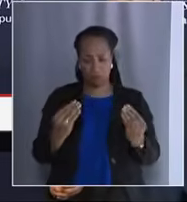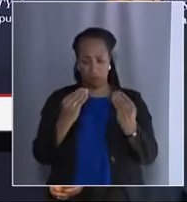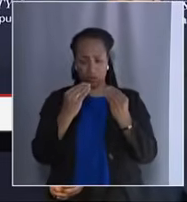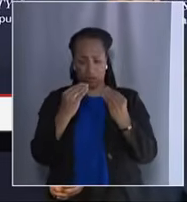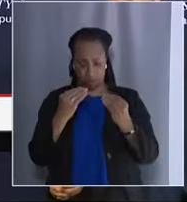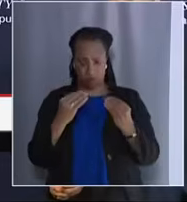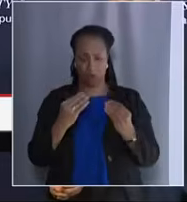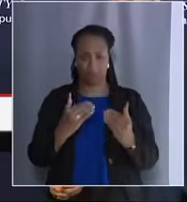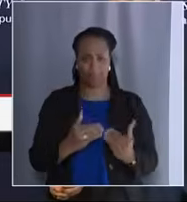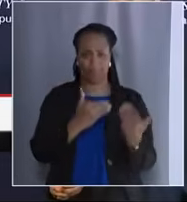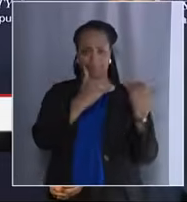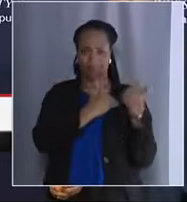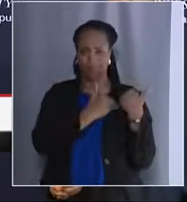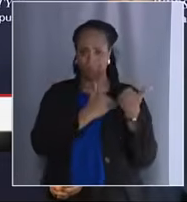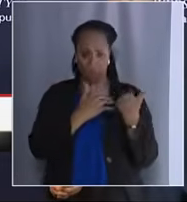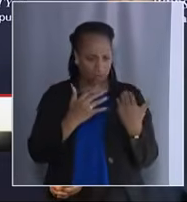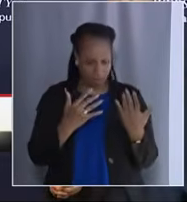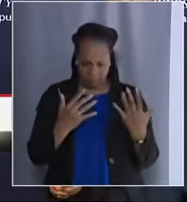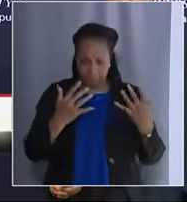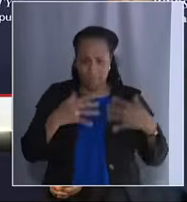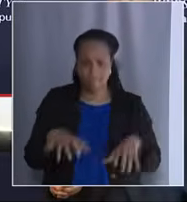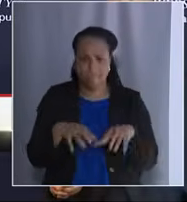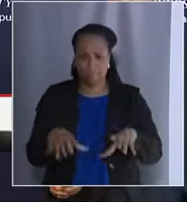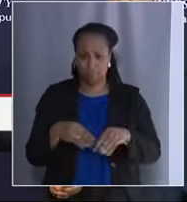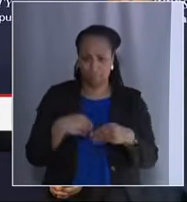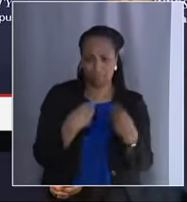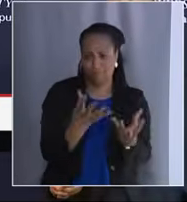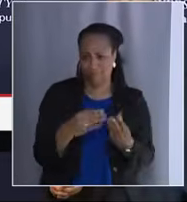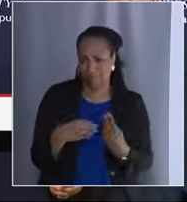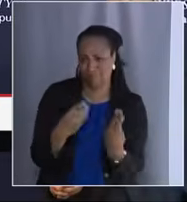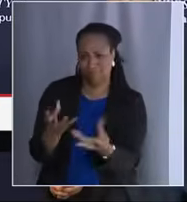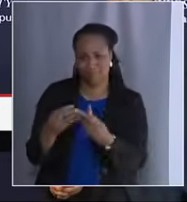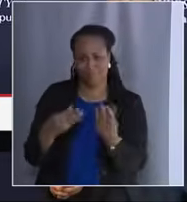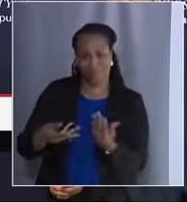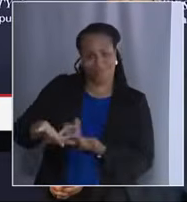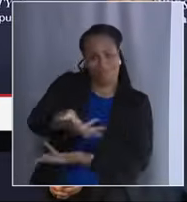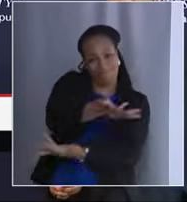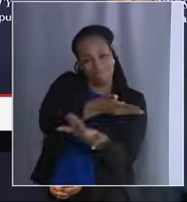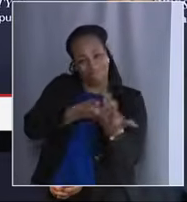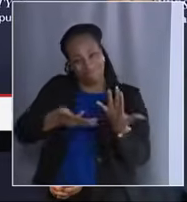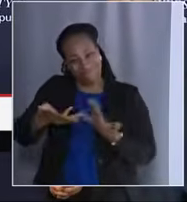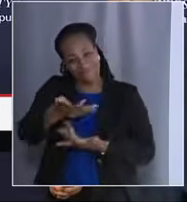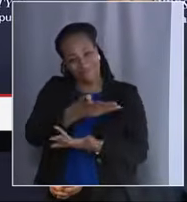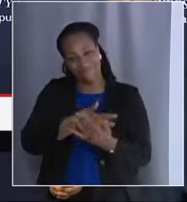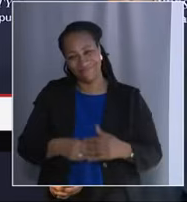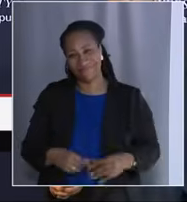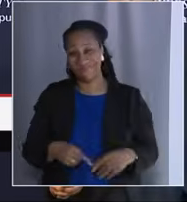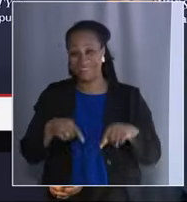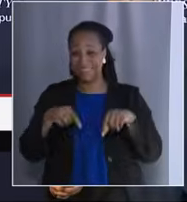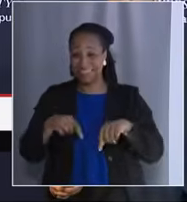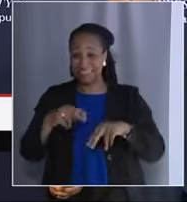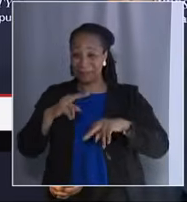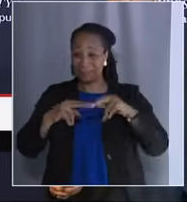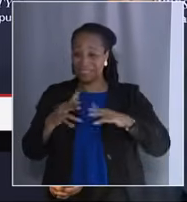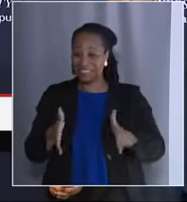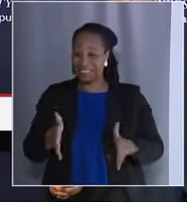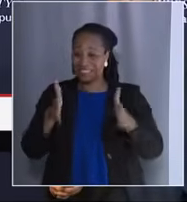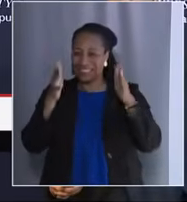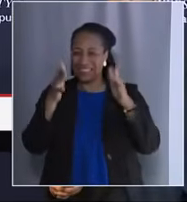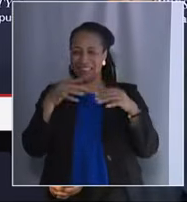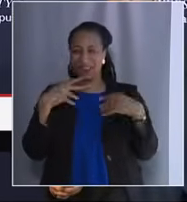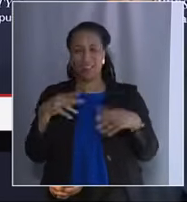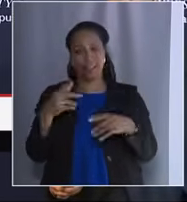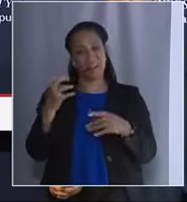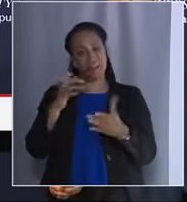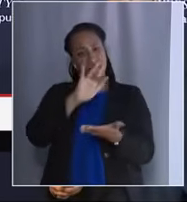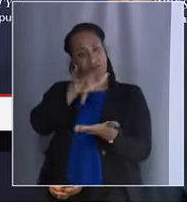This building will be a hub where there will be a lot of exciting moments for our students. It's a